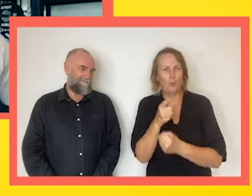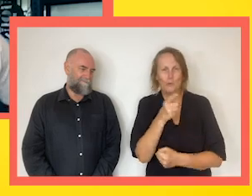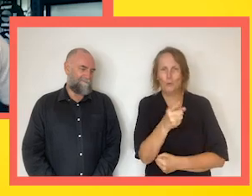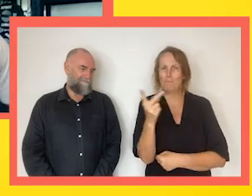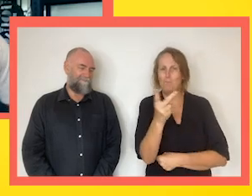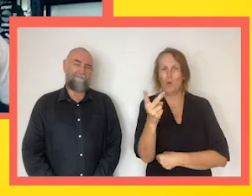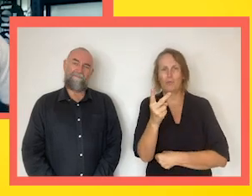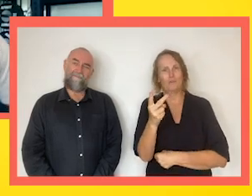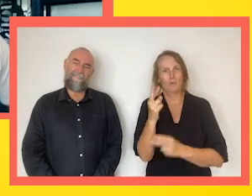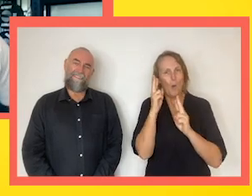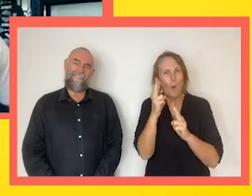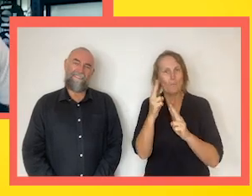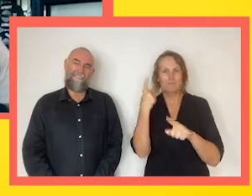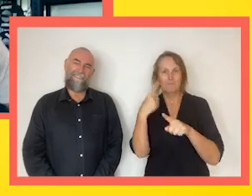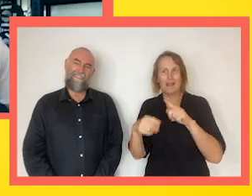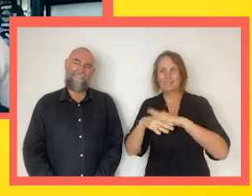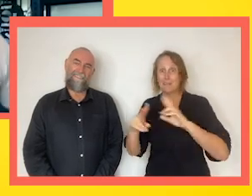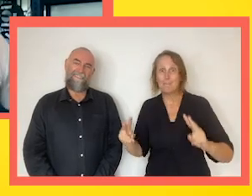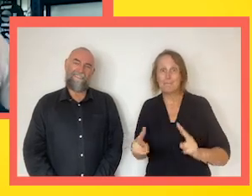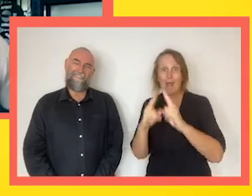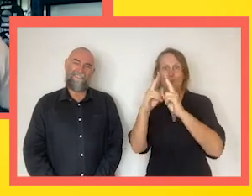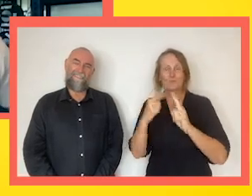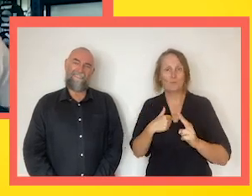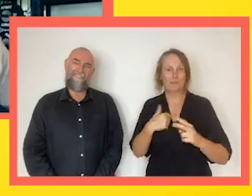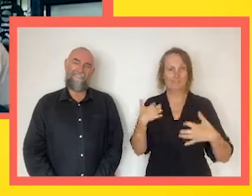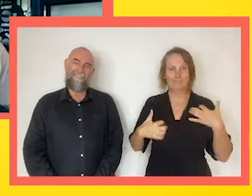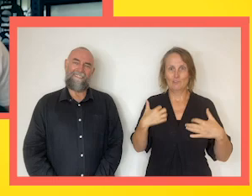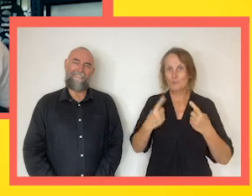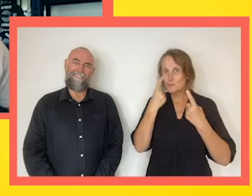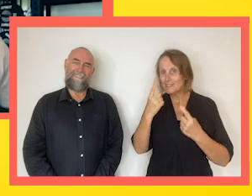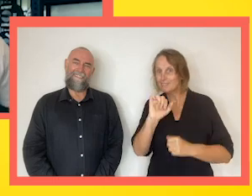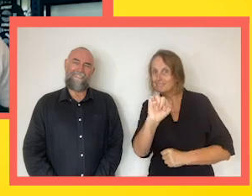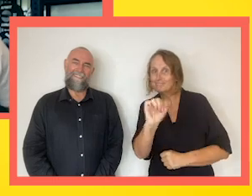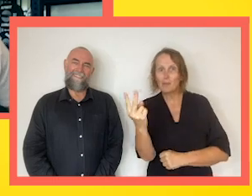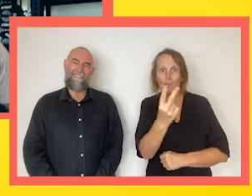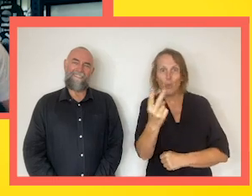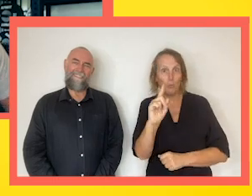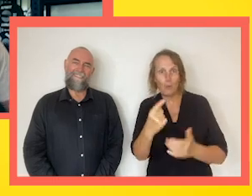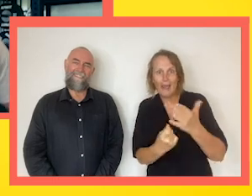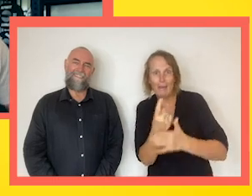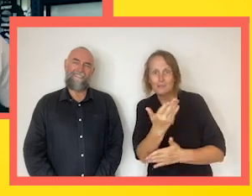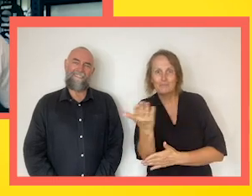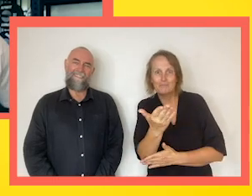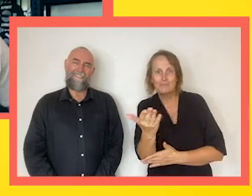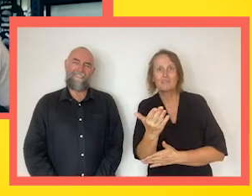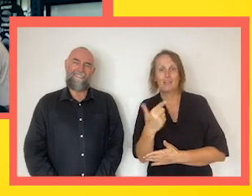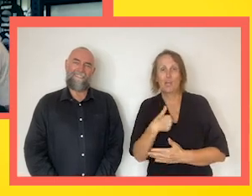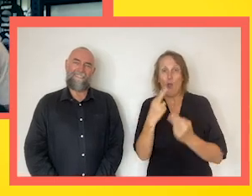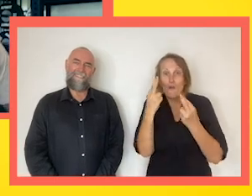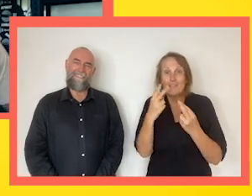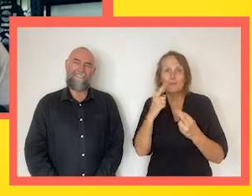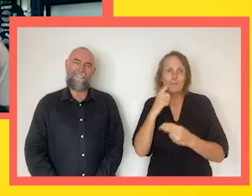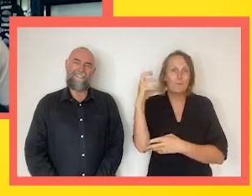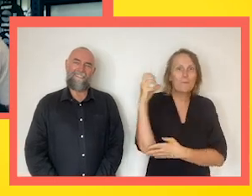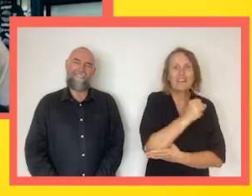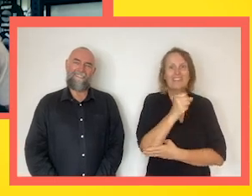journey to Paris. We can't wait to see your results this year. We can't wait to see what happens potentially when you cross that